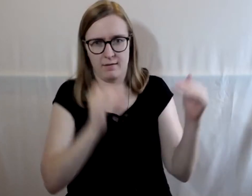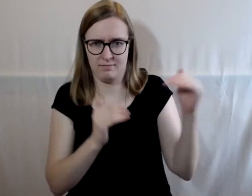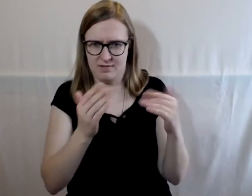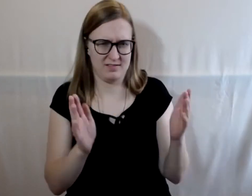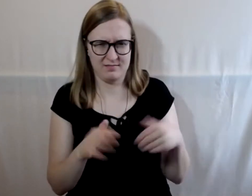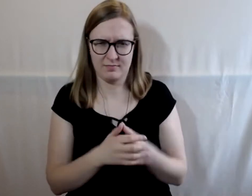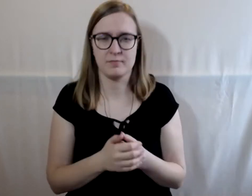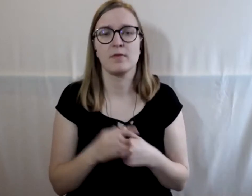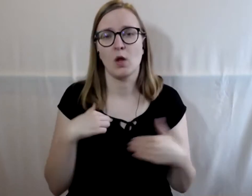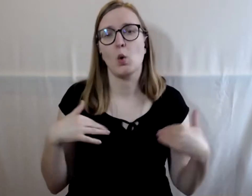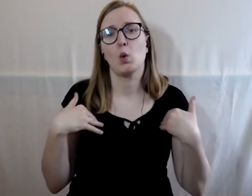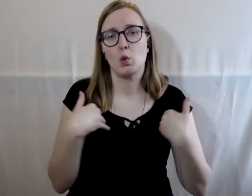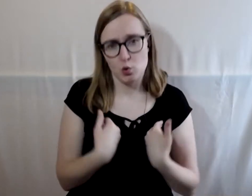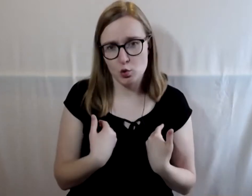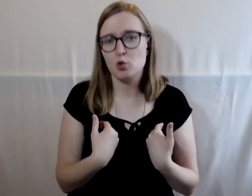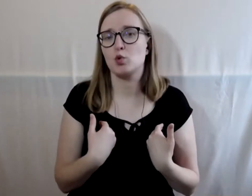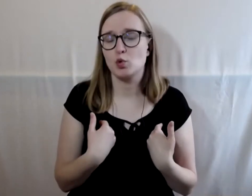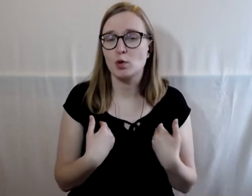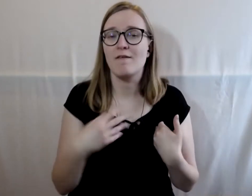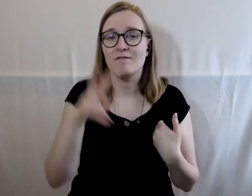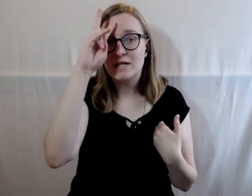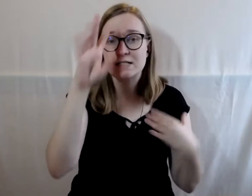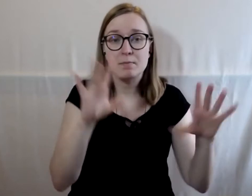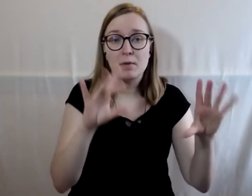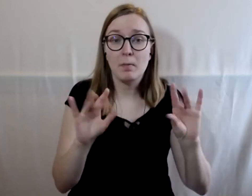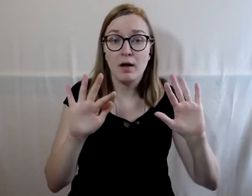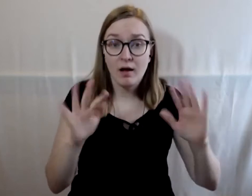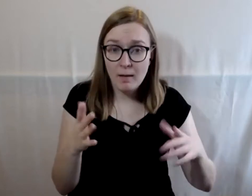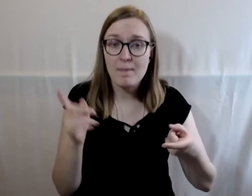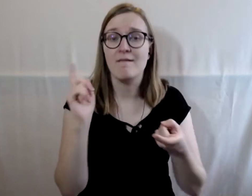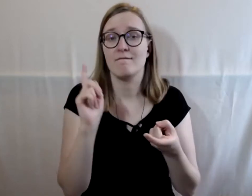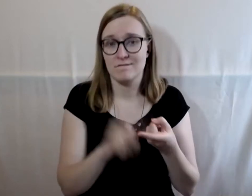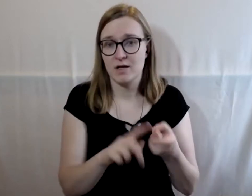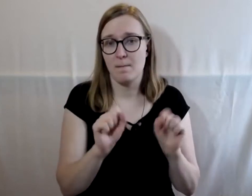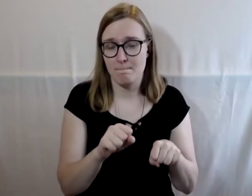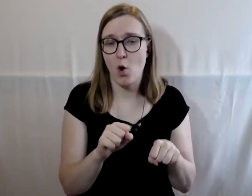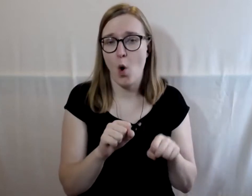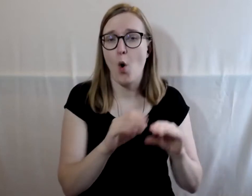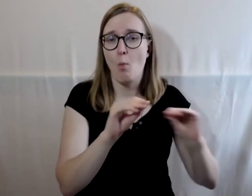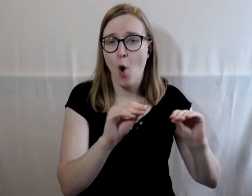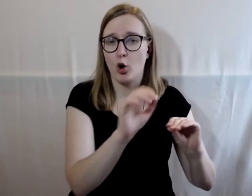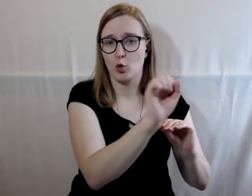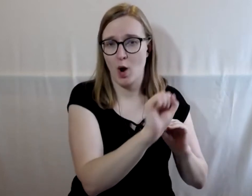using the professional associations to help you identify which countries. And of course,